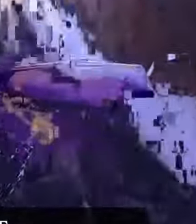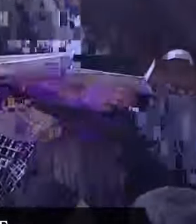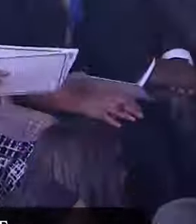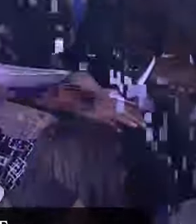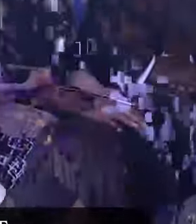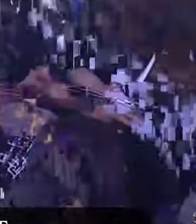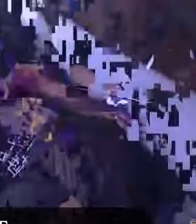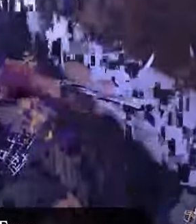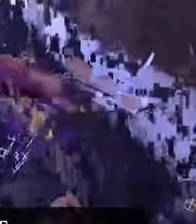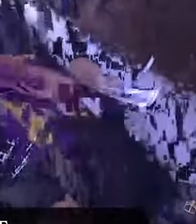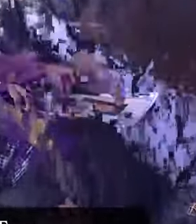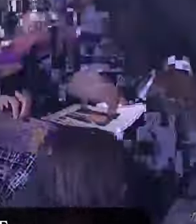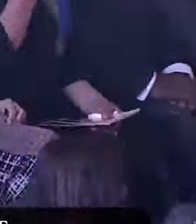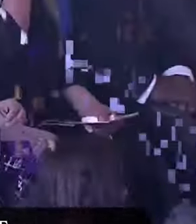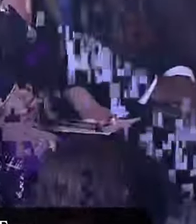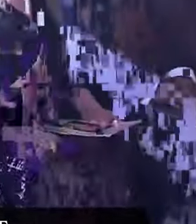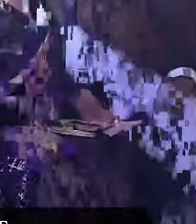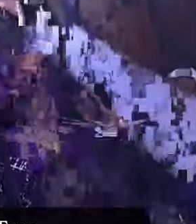Can I?